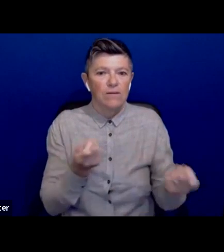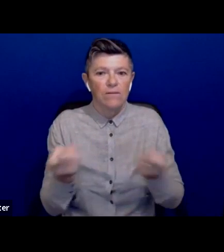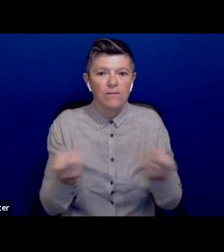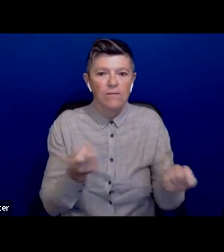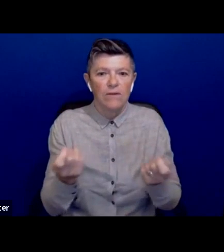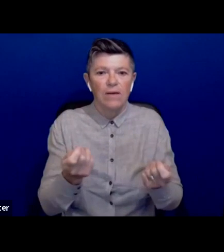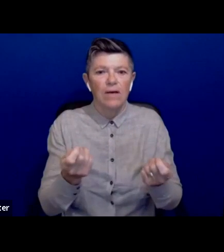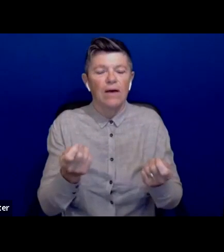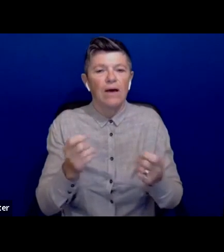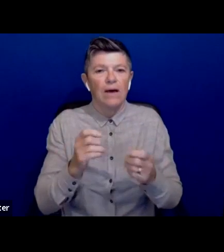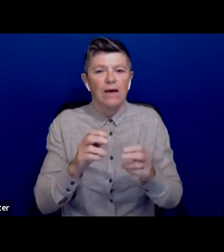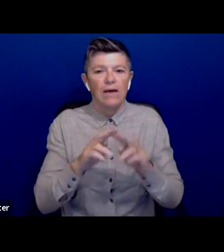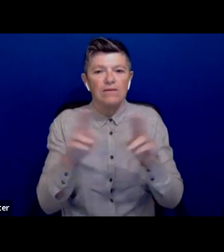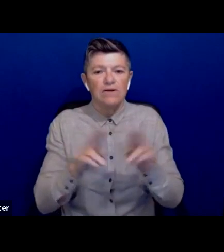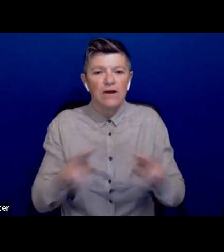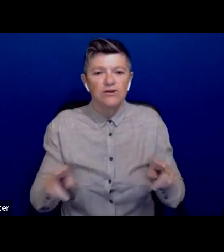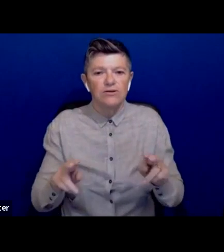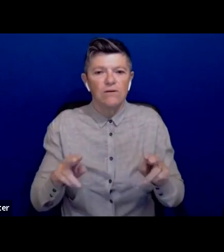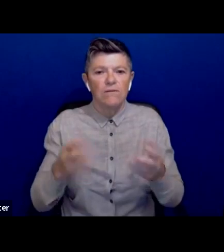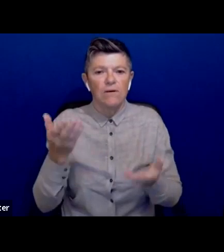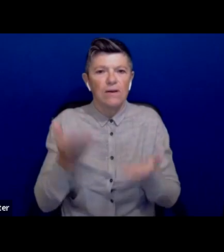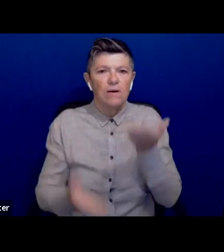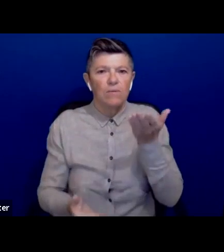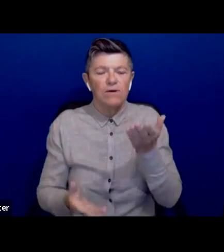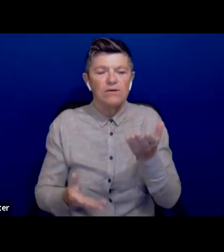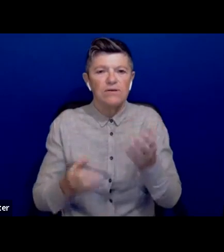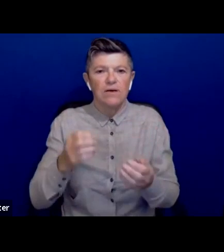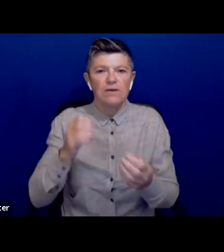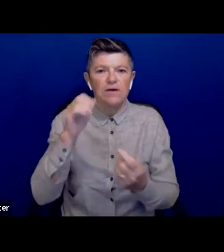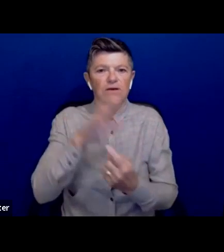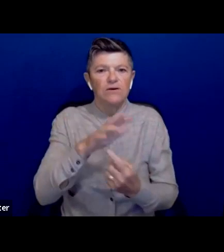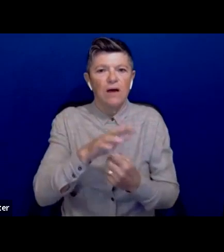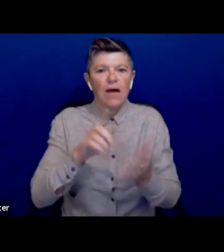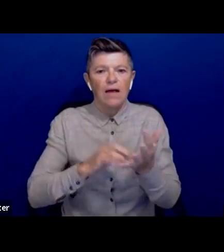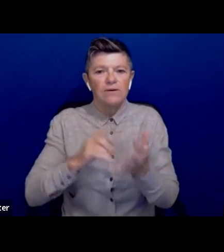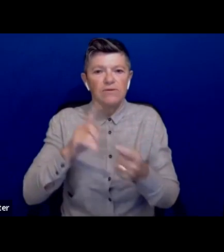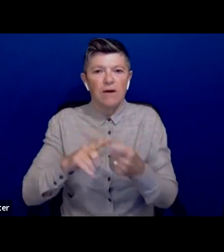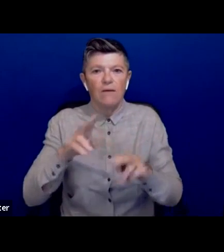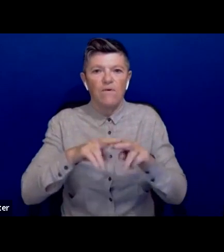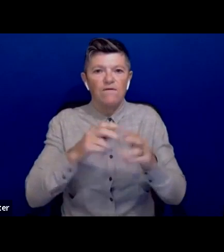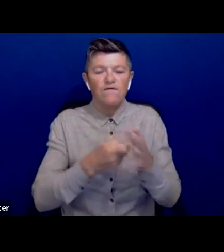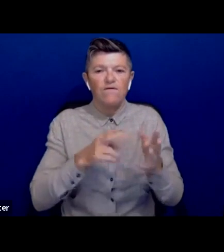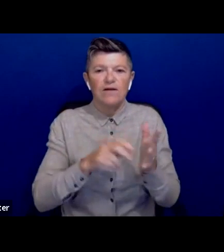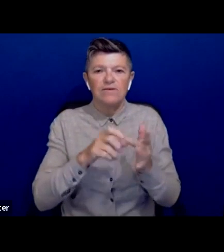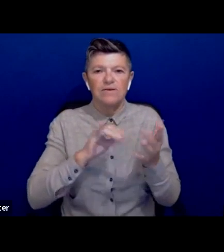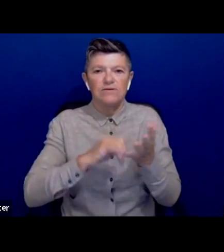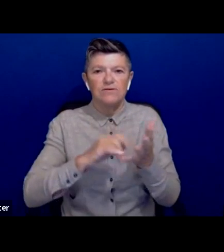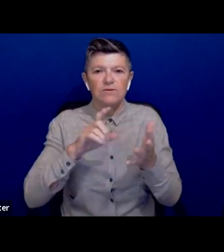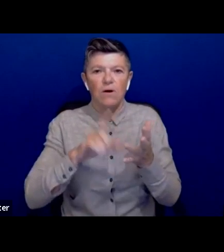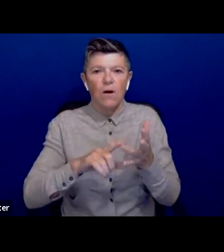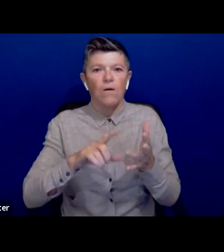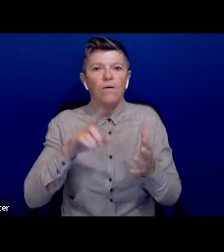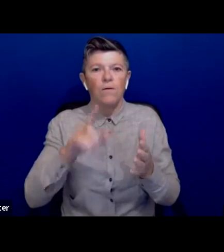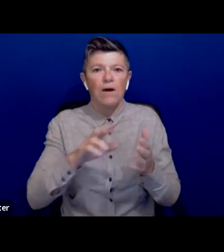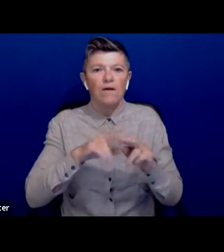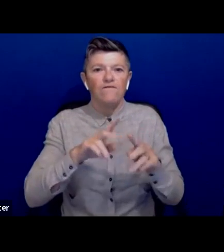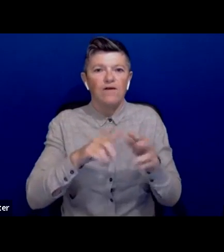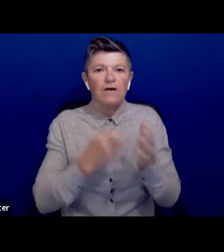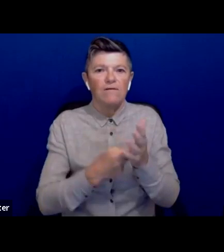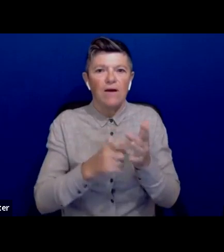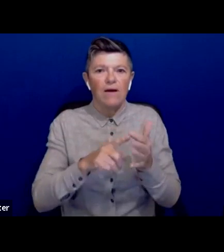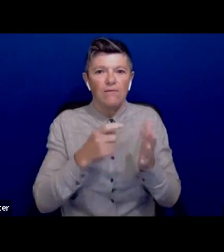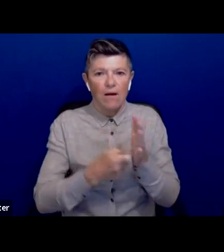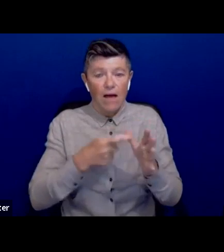Institute at the LSE. My name is Francisco Ferreira, and I'll be the chair of the event today, which is